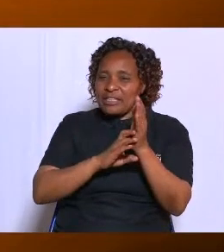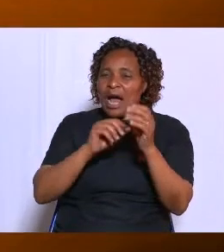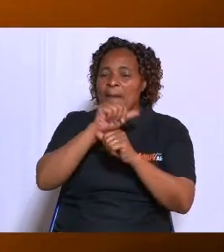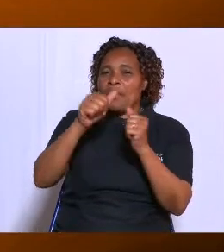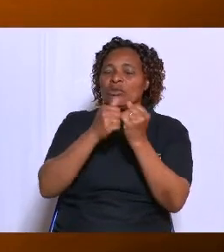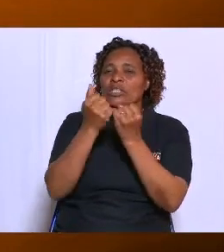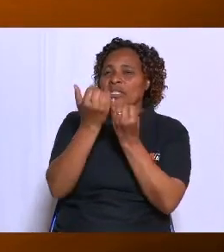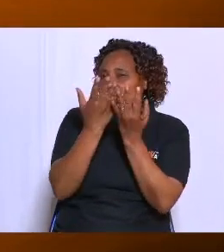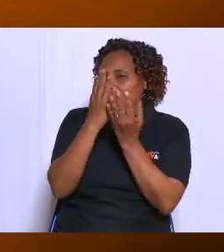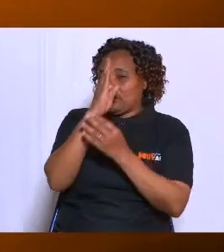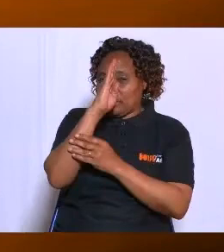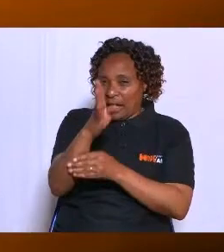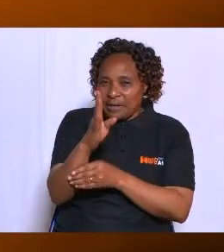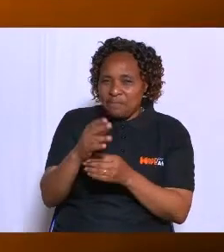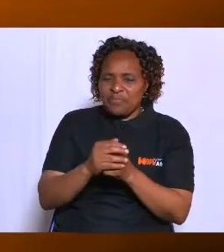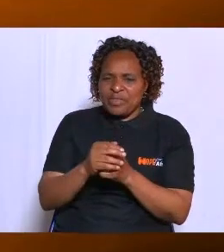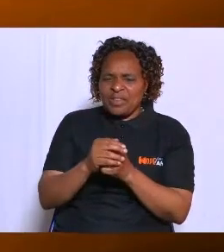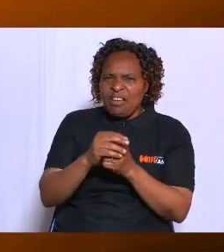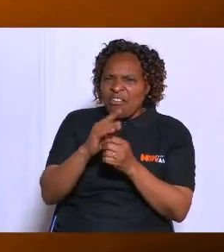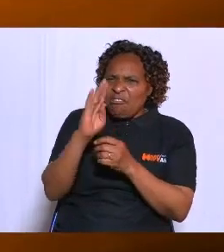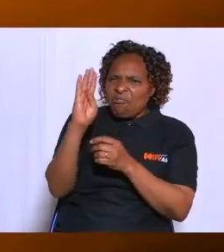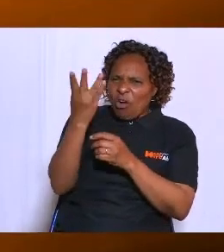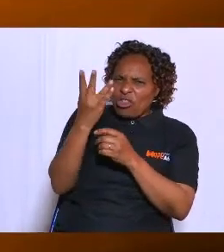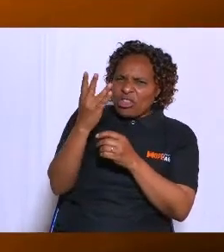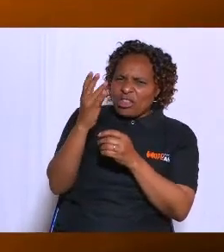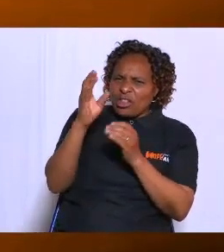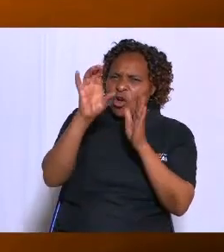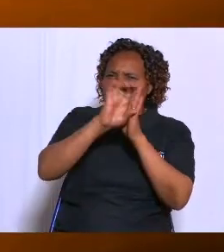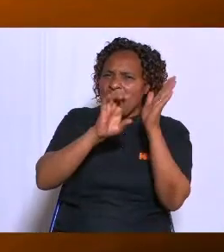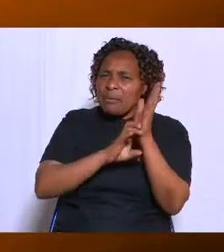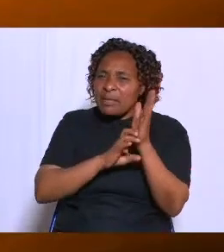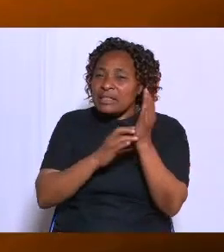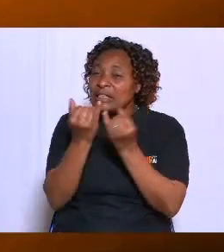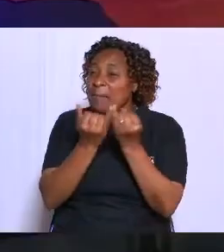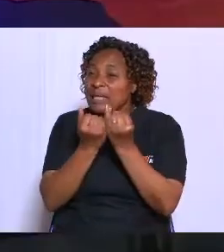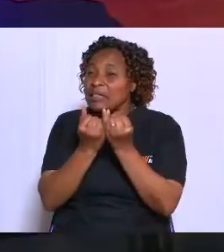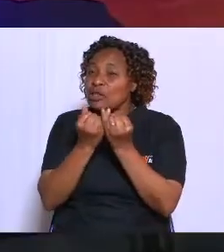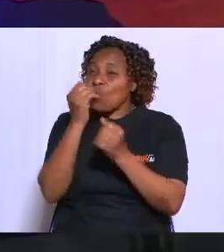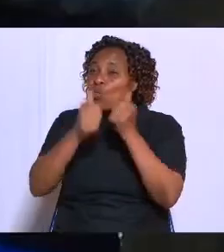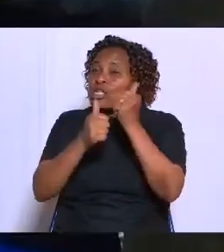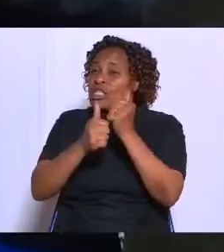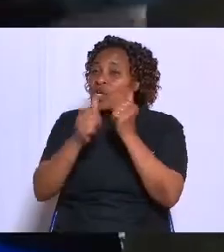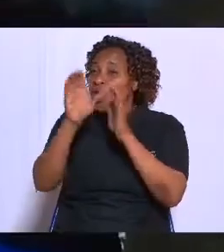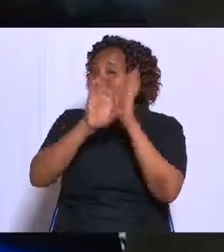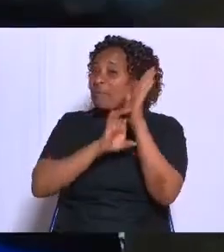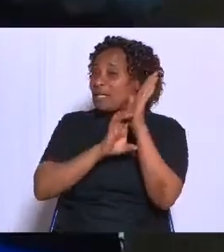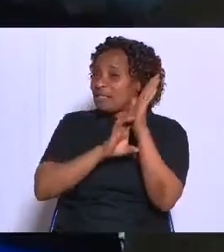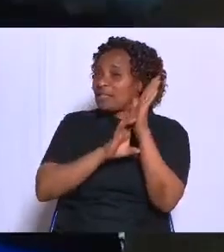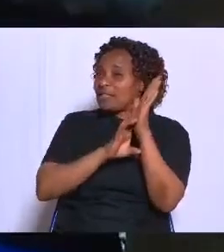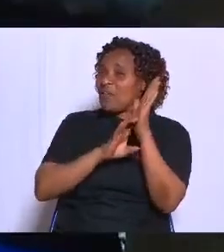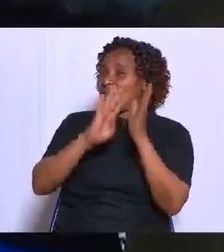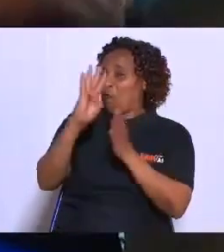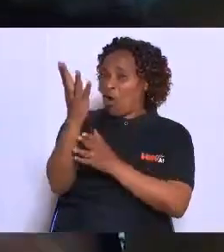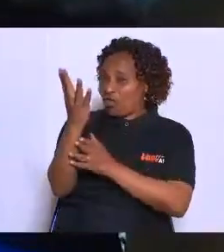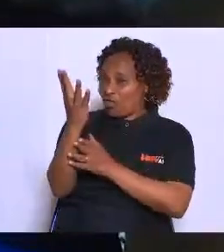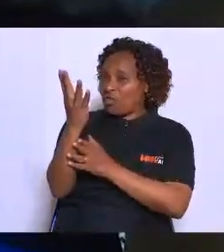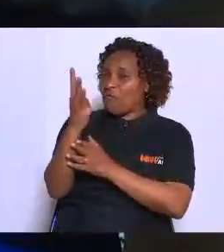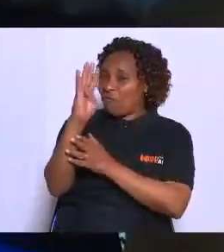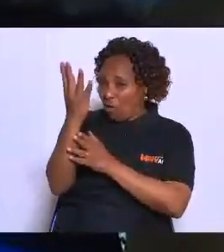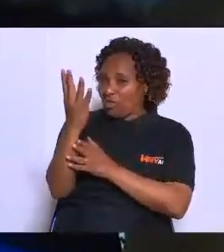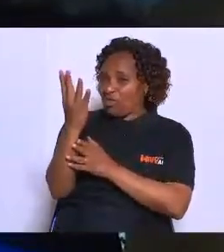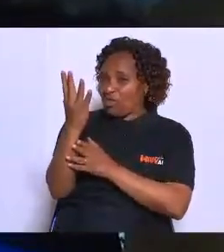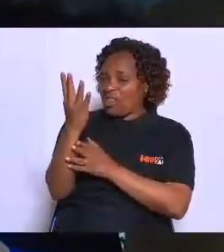minute Third Commandment the Sabbath is what commandment everybody what commandment is the Sabbath